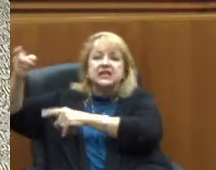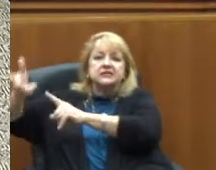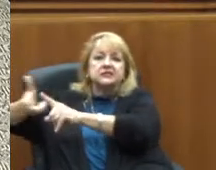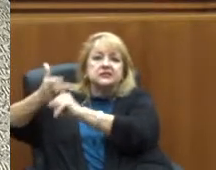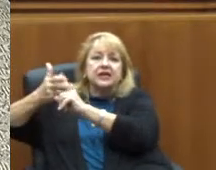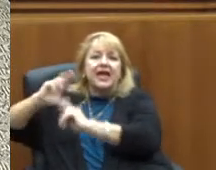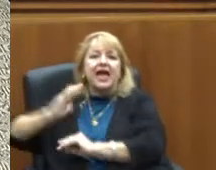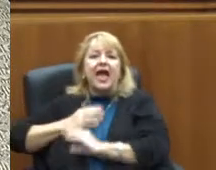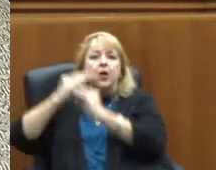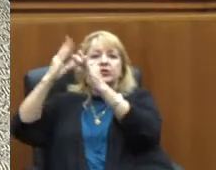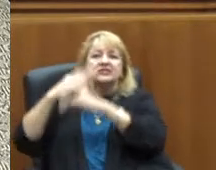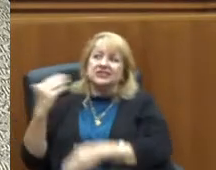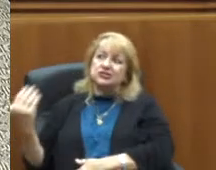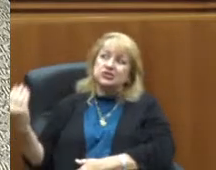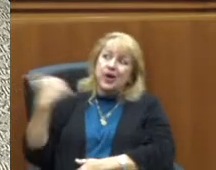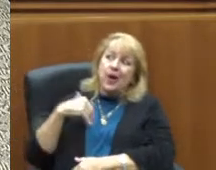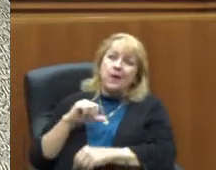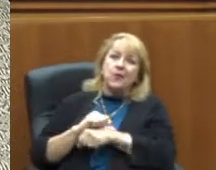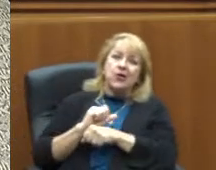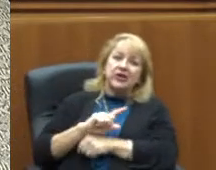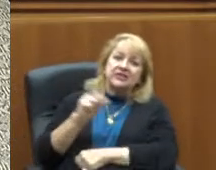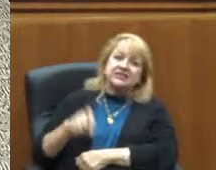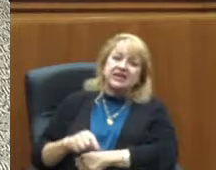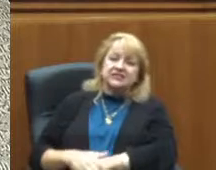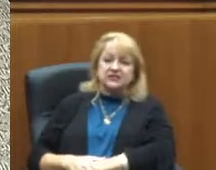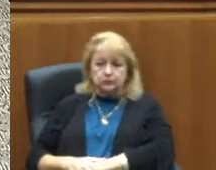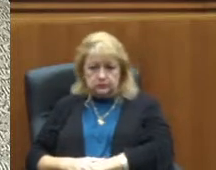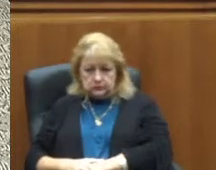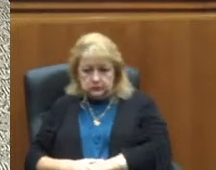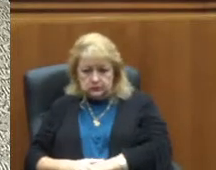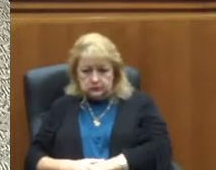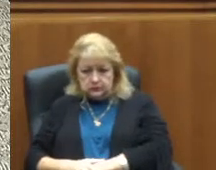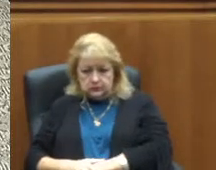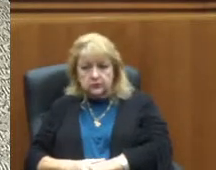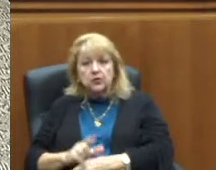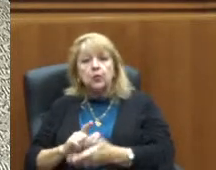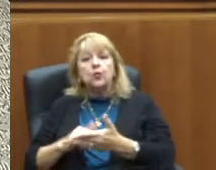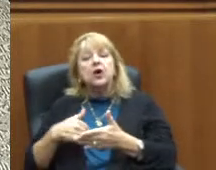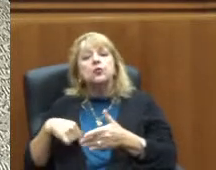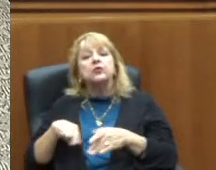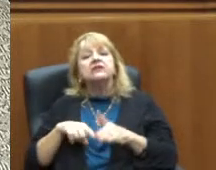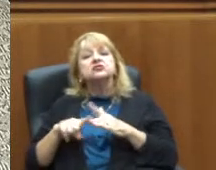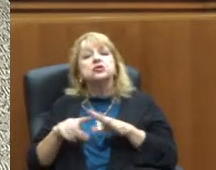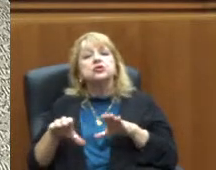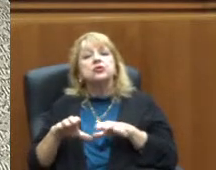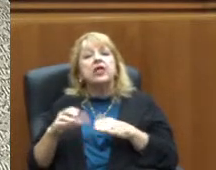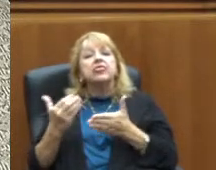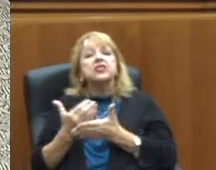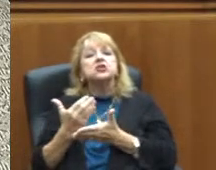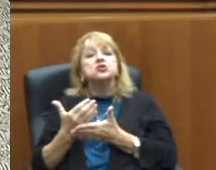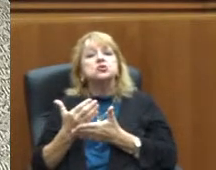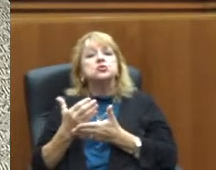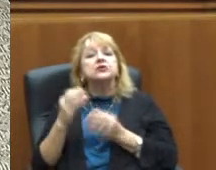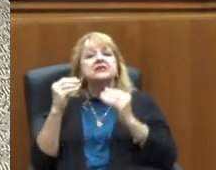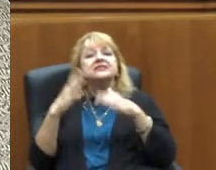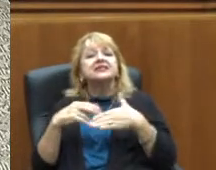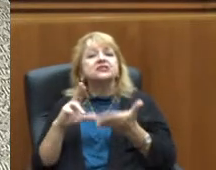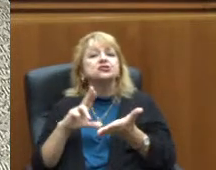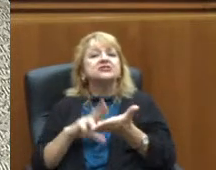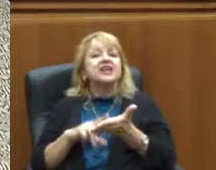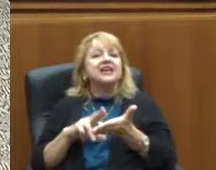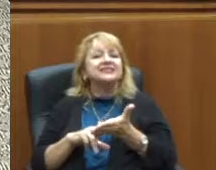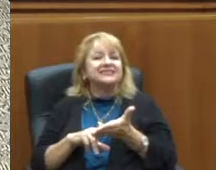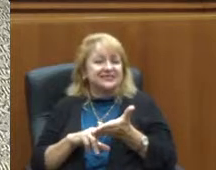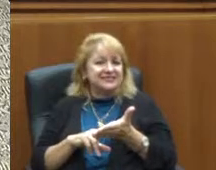asking our teachers to come work in Texas. So what we started to do was the new teacher signing incentive. We